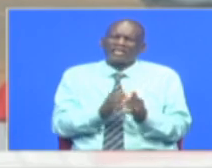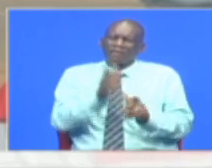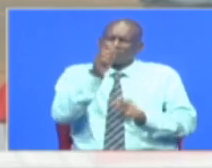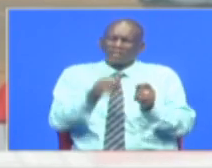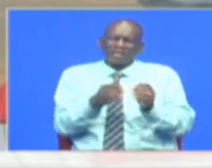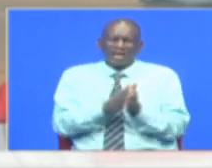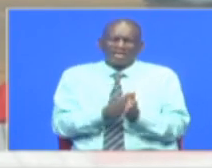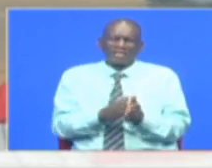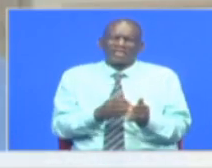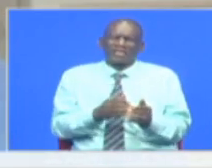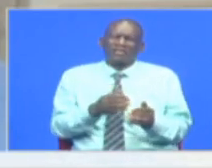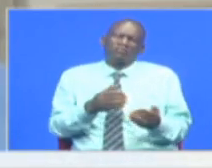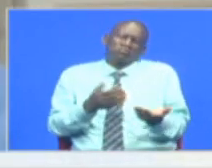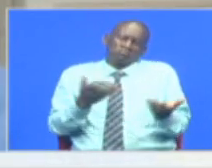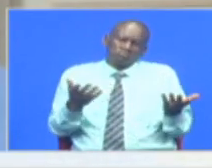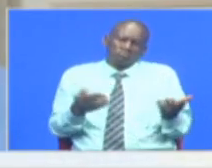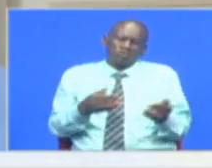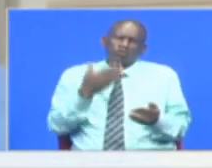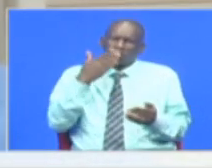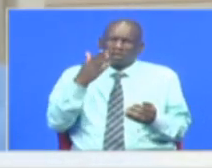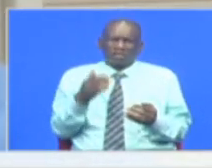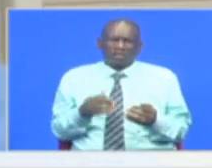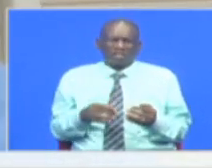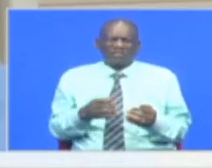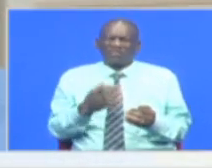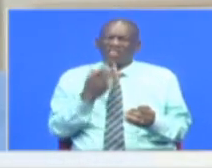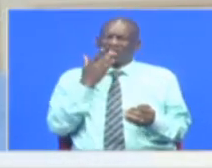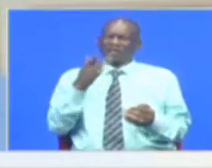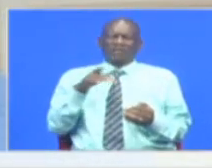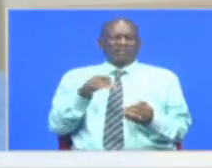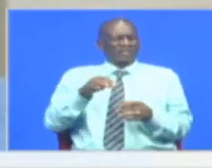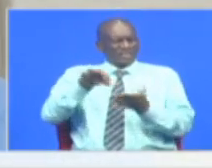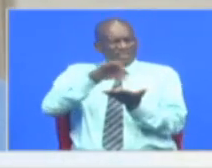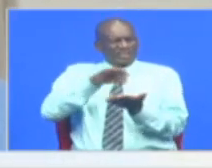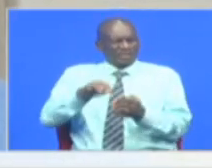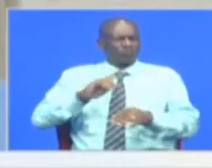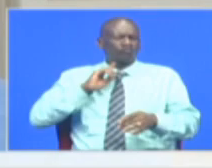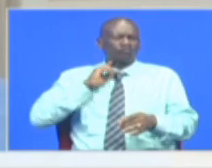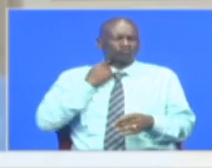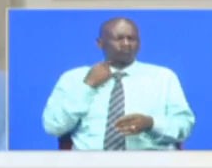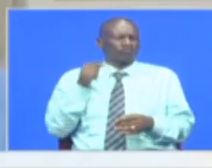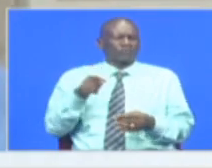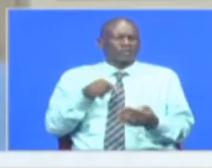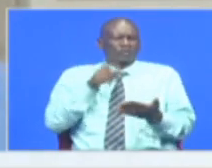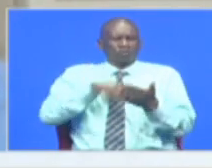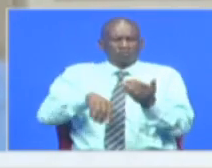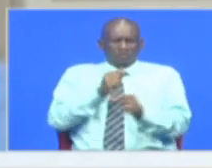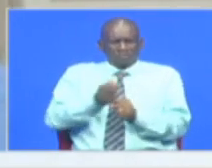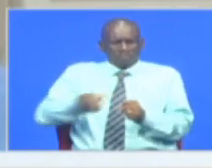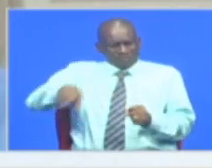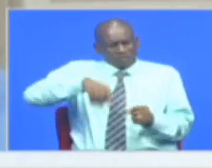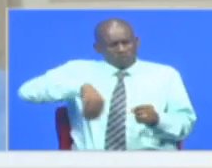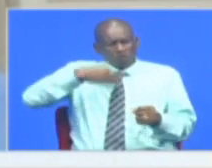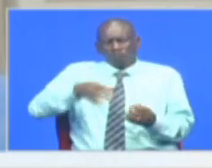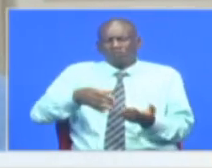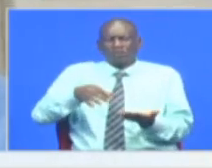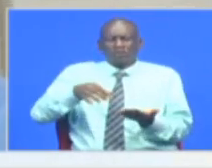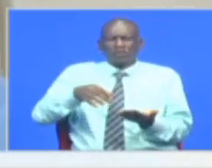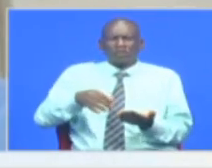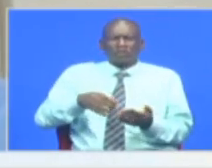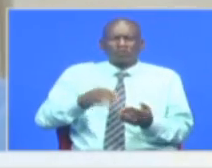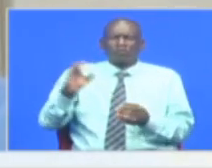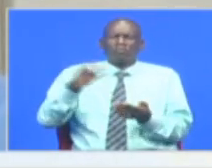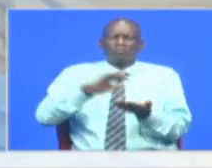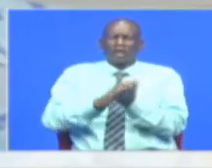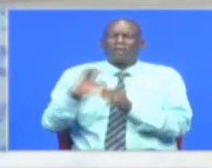kuna kila kitu ndani. Ukionja ina ladha fulani. Na hiyo ladha ndio ilituvutia sana. Ndio maana tukaamua satue customers wa